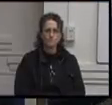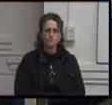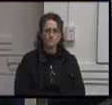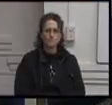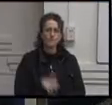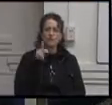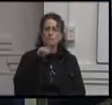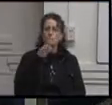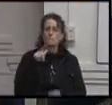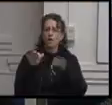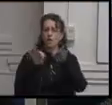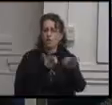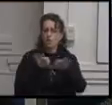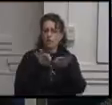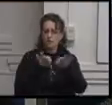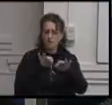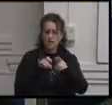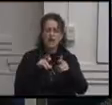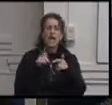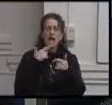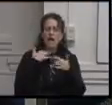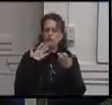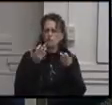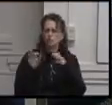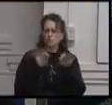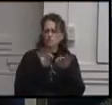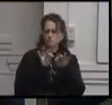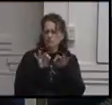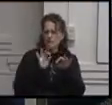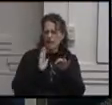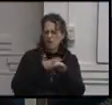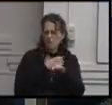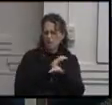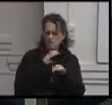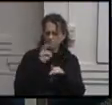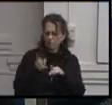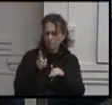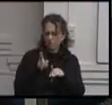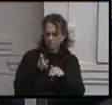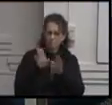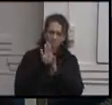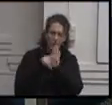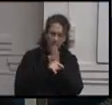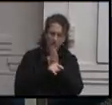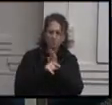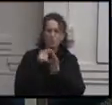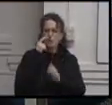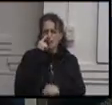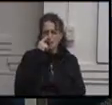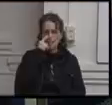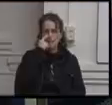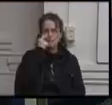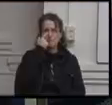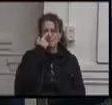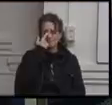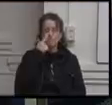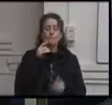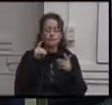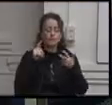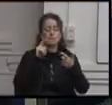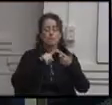give you some background on the Energy Committee and particularly some trends that we have